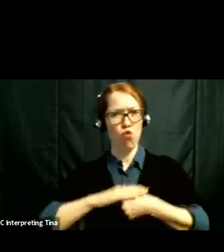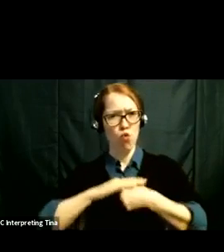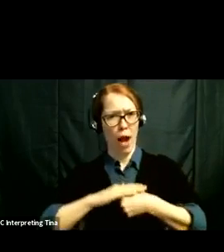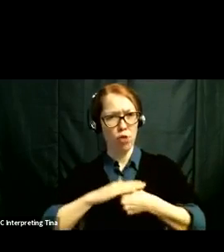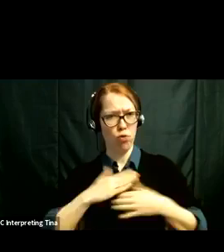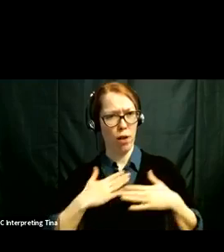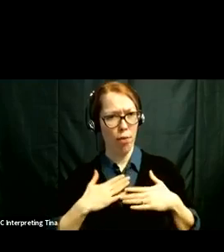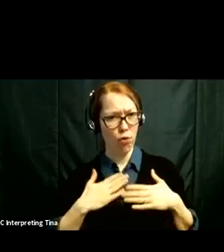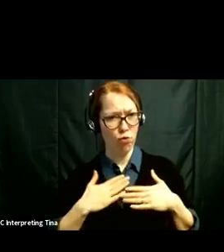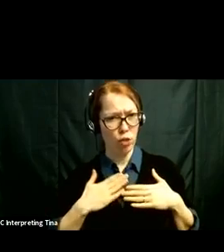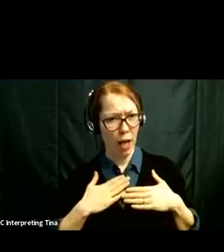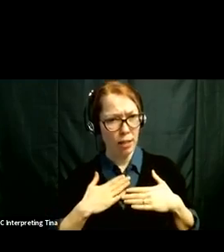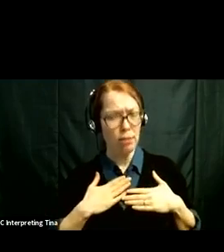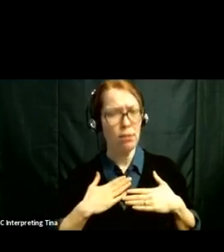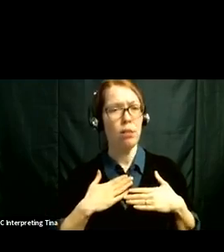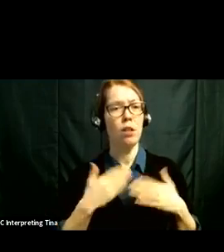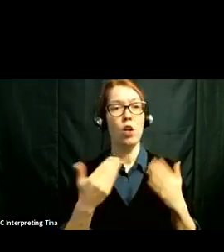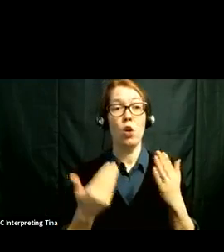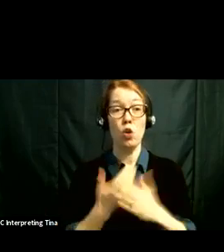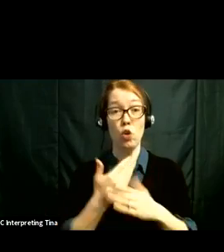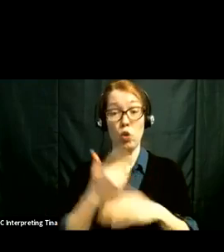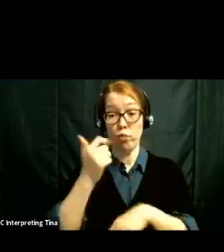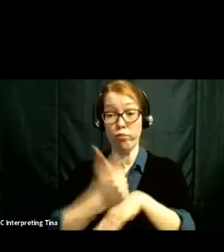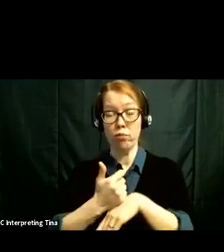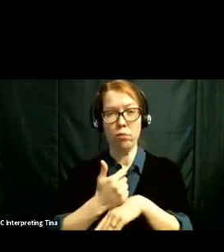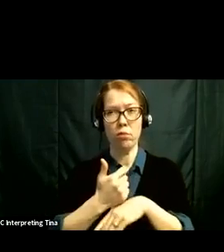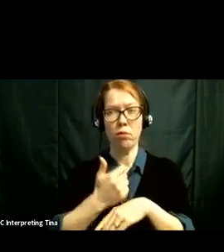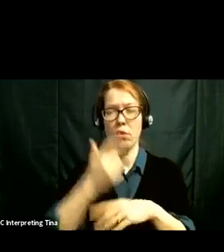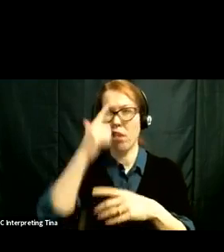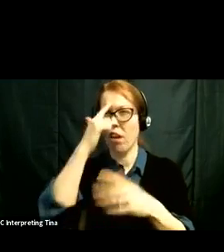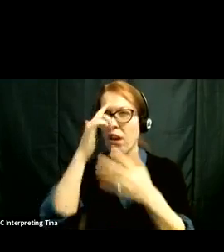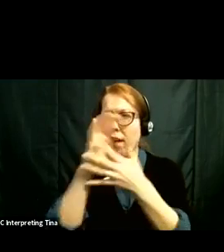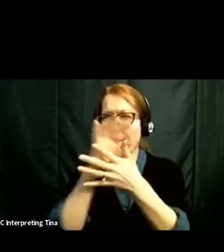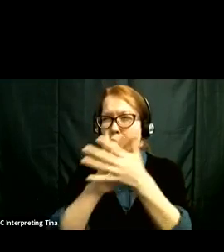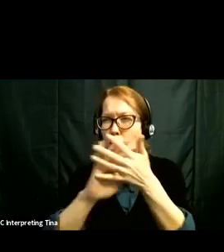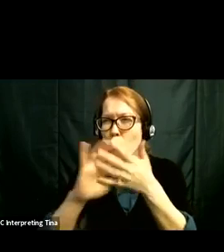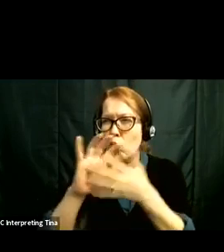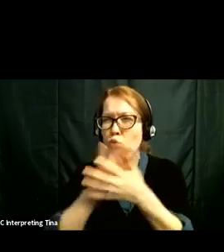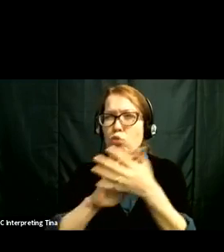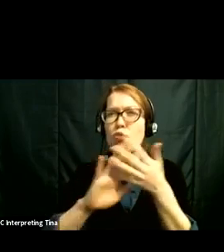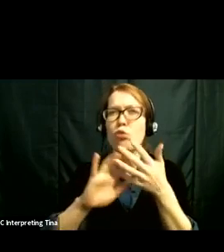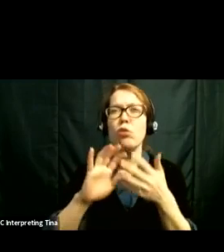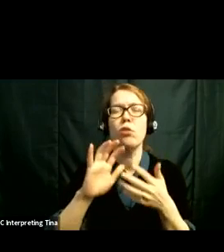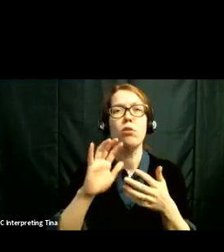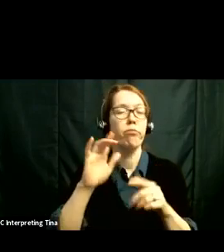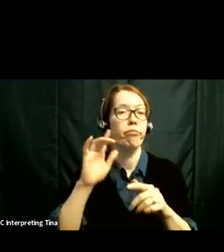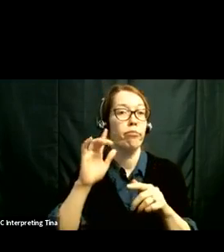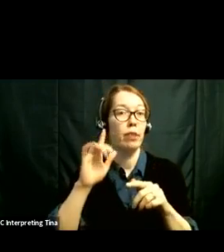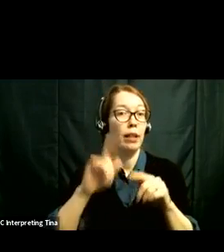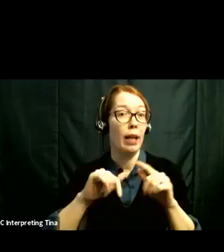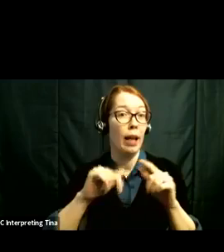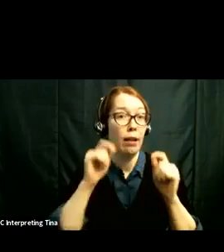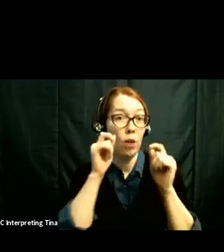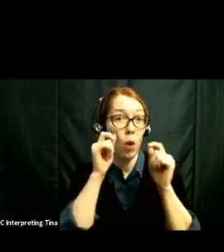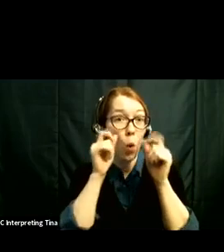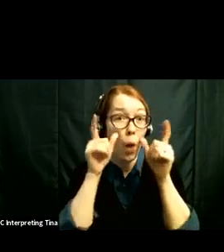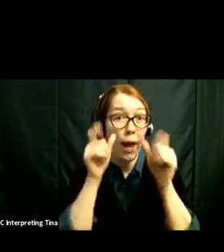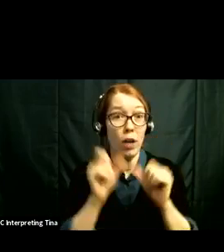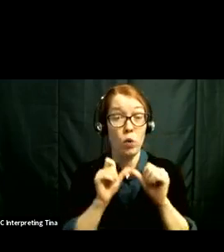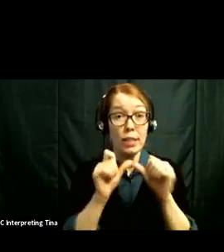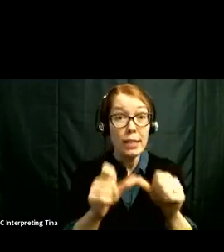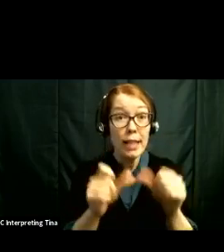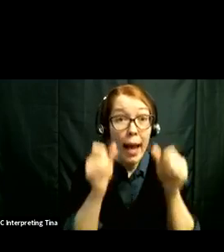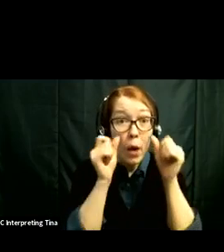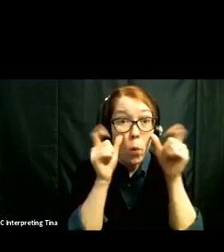chest, new onset of confusion or inability to wake or stay awake, that